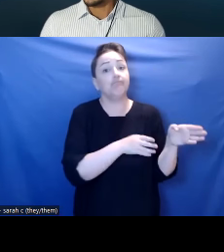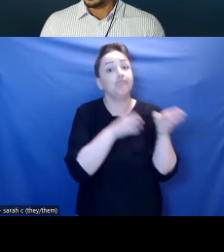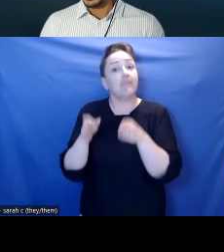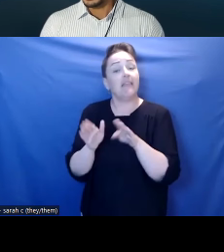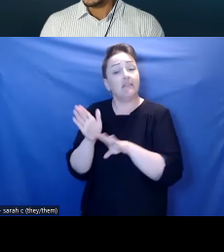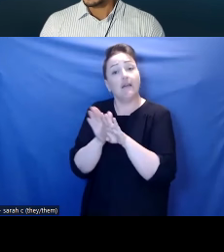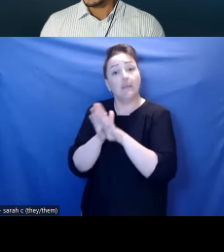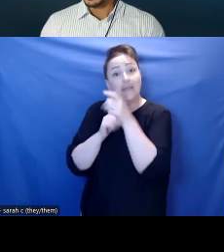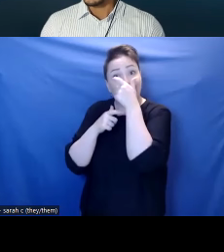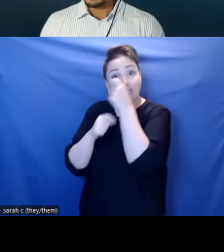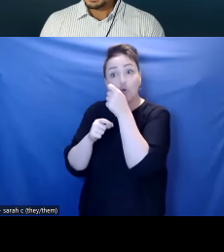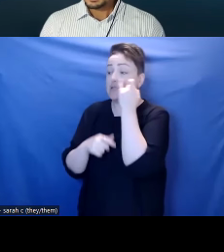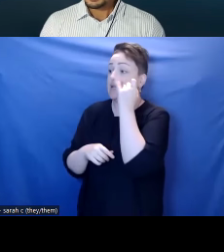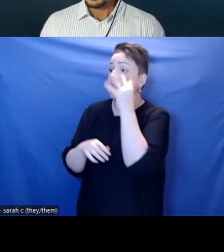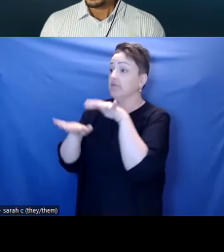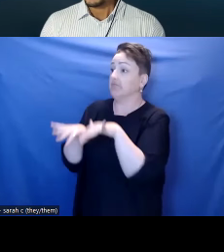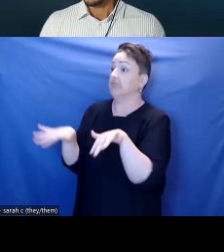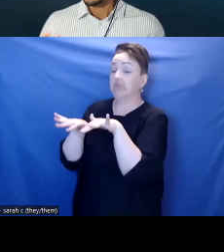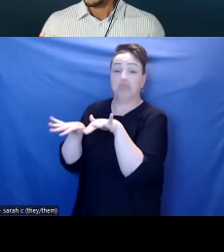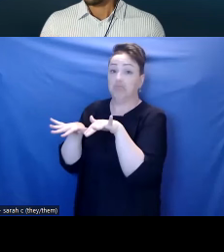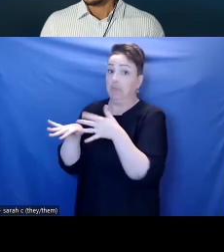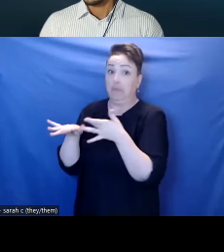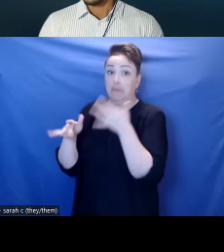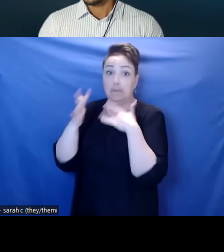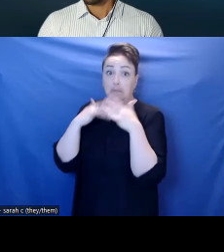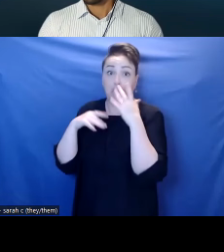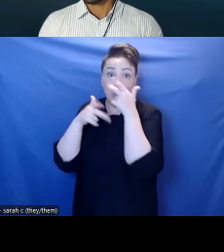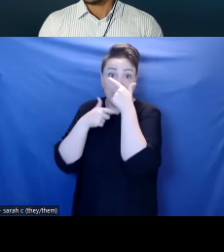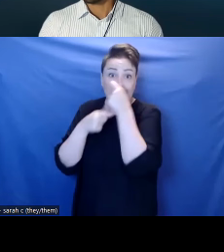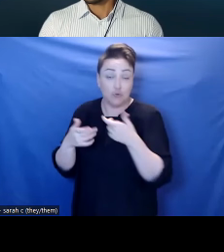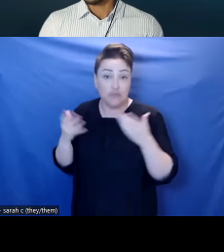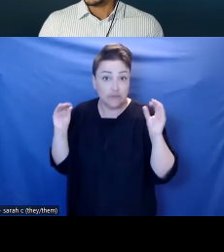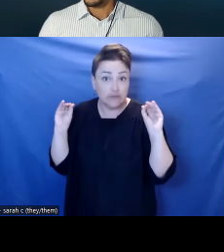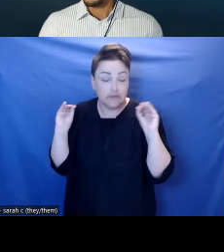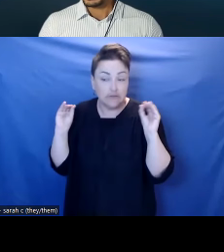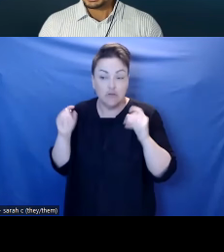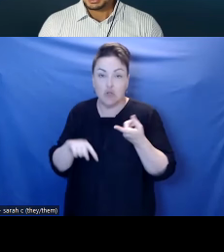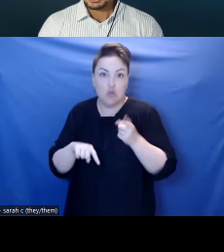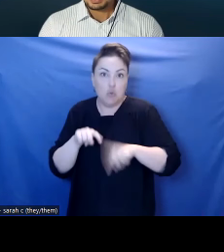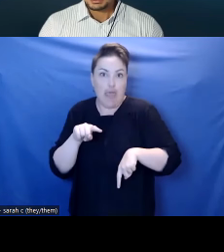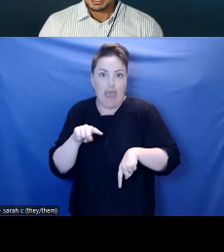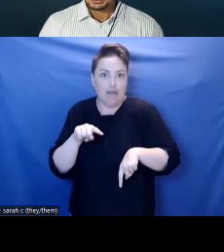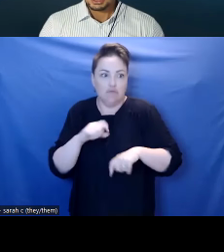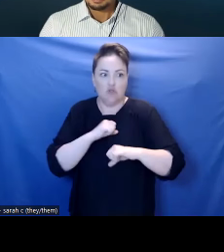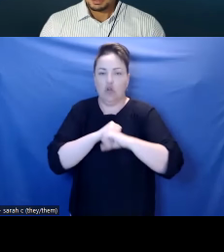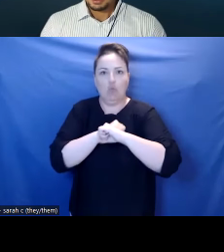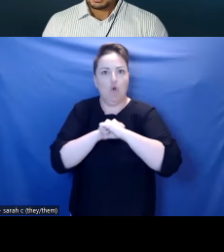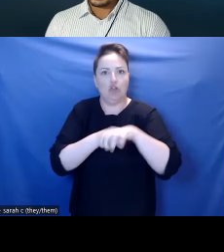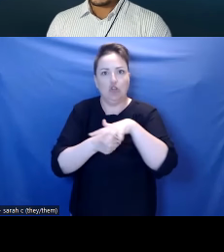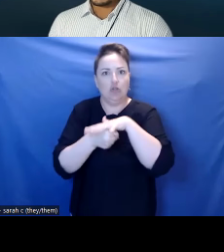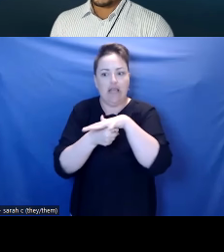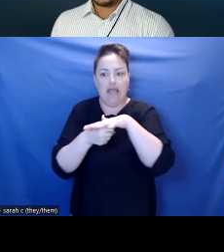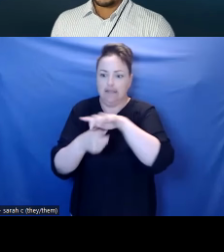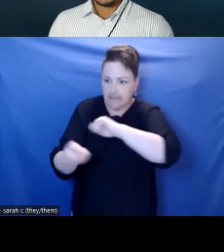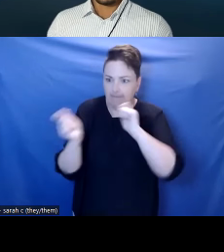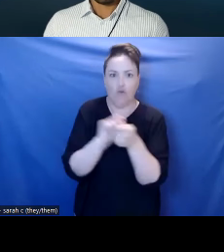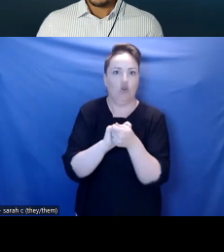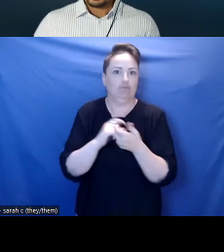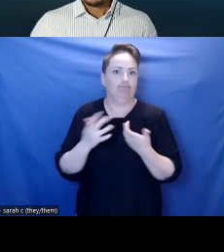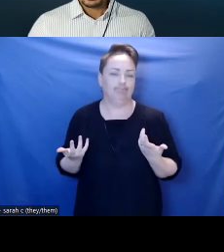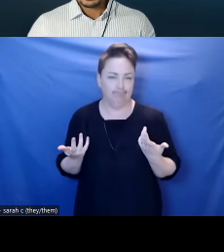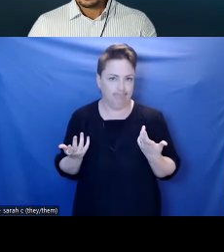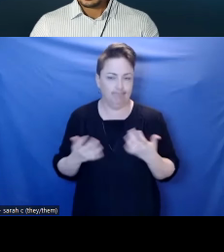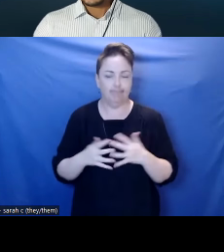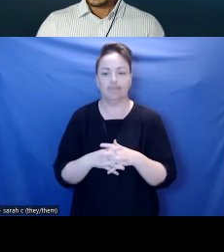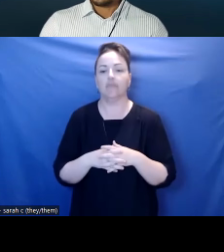if there's no development interest, then you can't really convert these retail commercial sites to residential. So